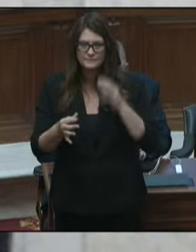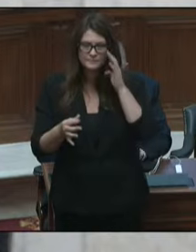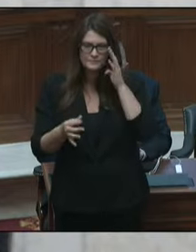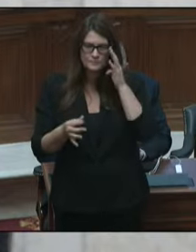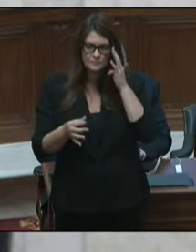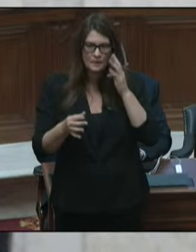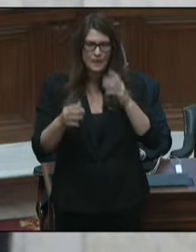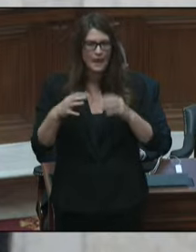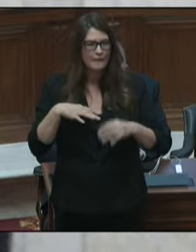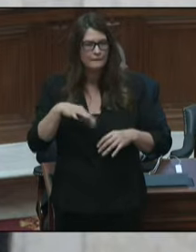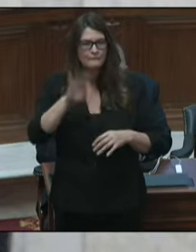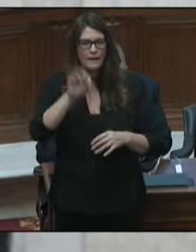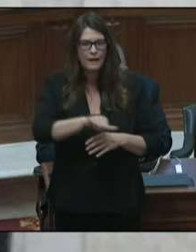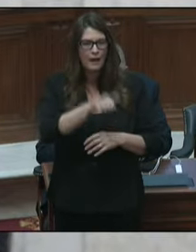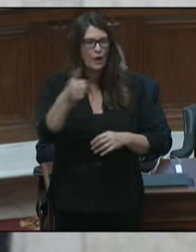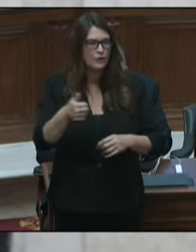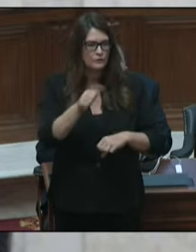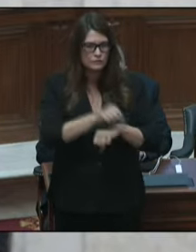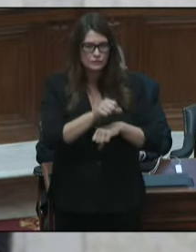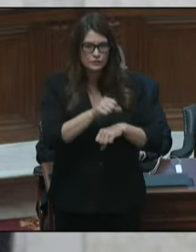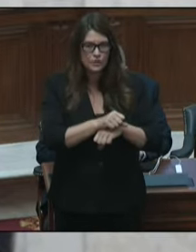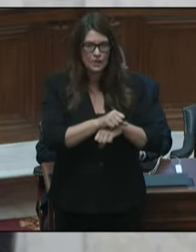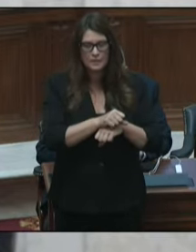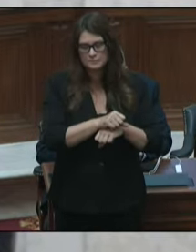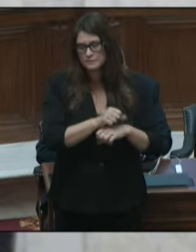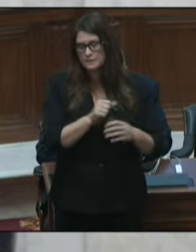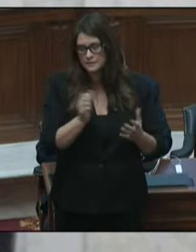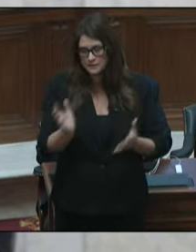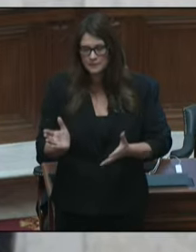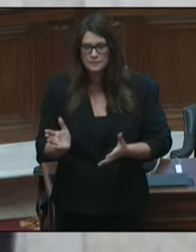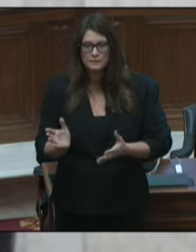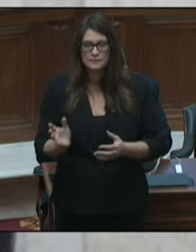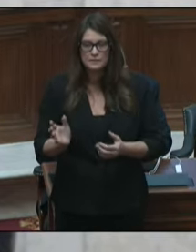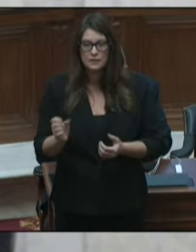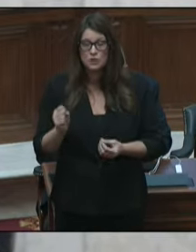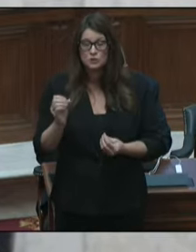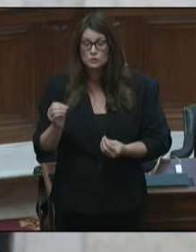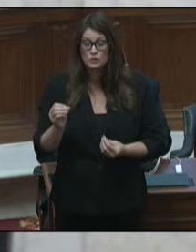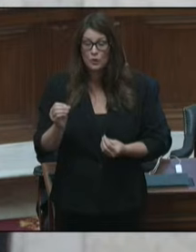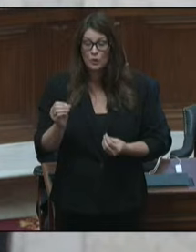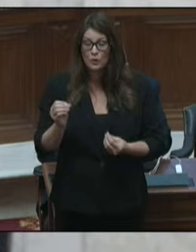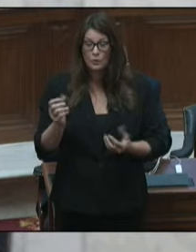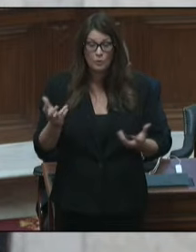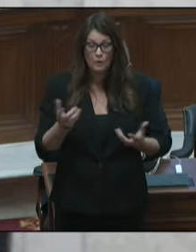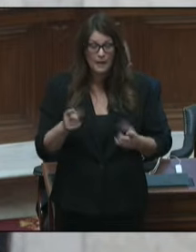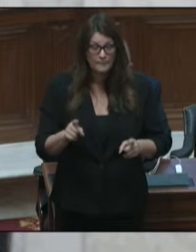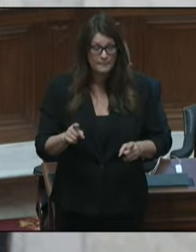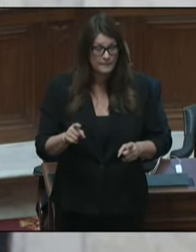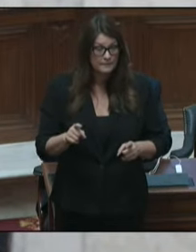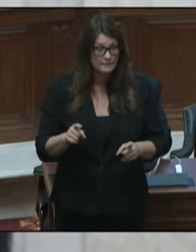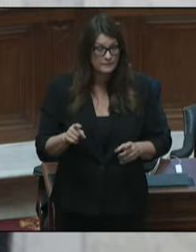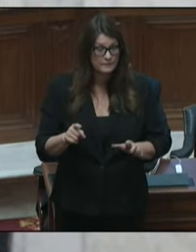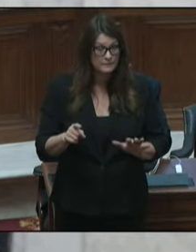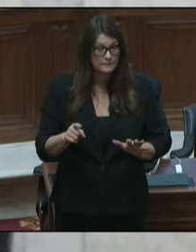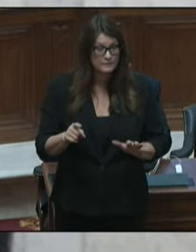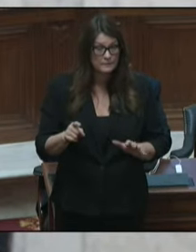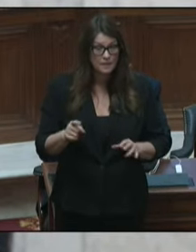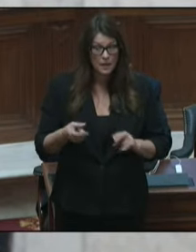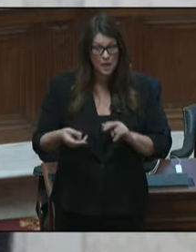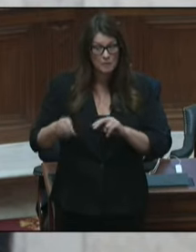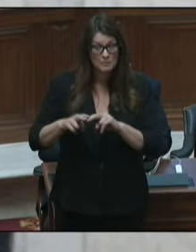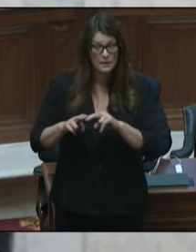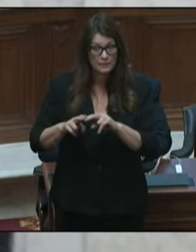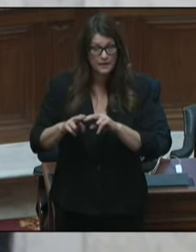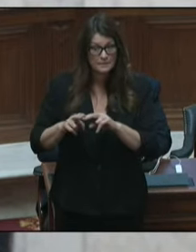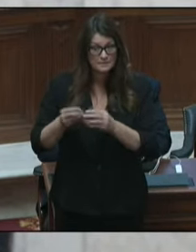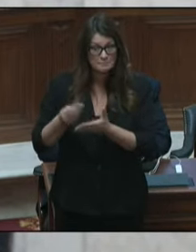pasture's greener somewhere else because of lots of different factors. And then all of a sudden, you know, we had pay raises and